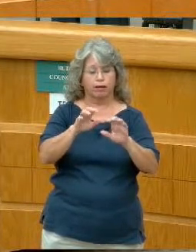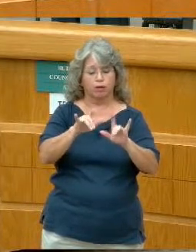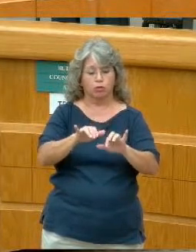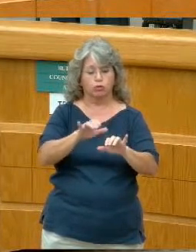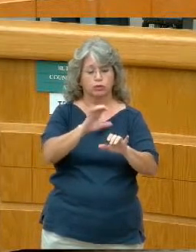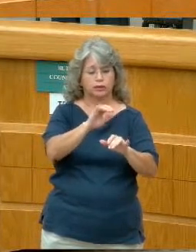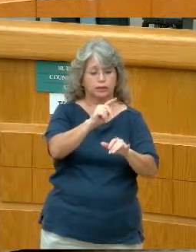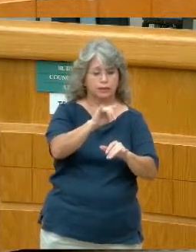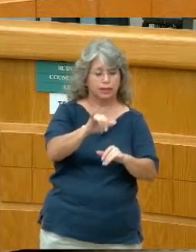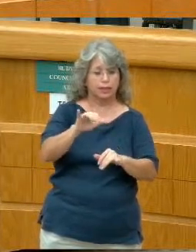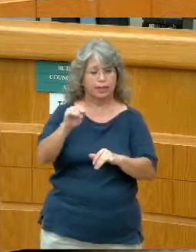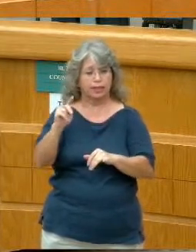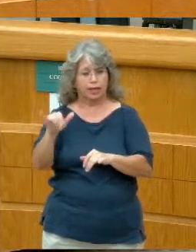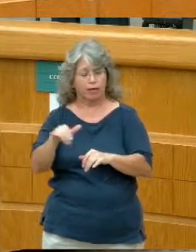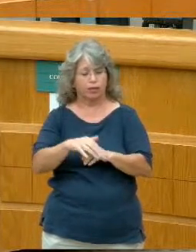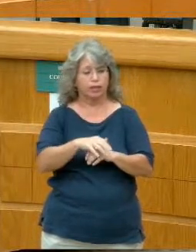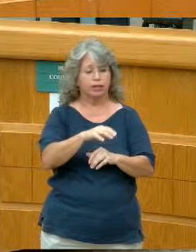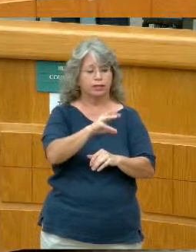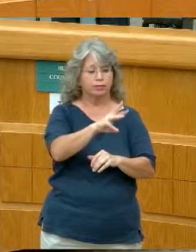county website at